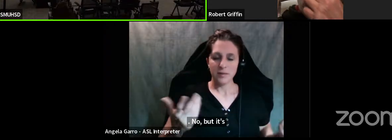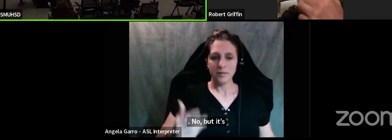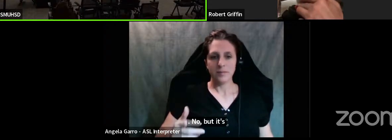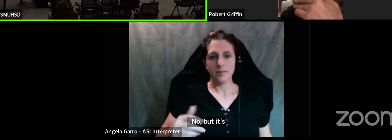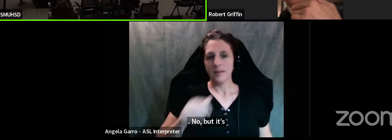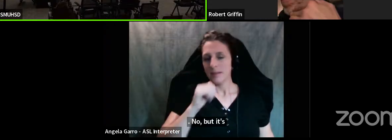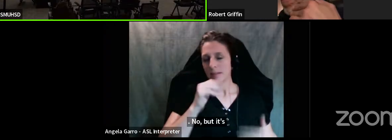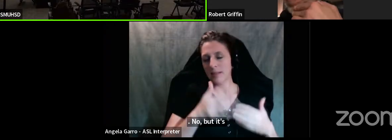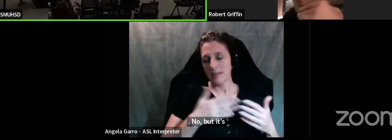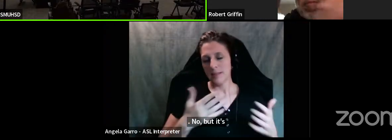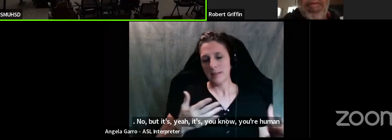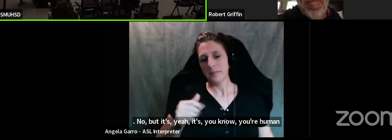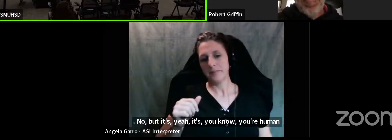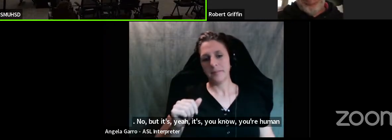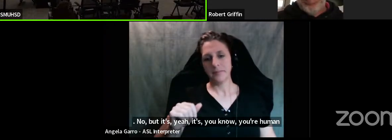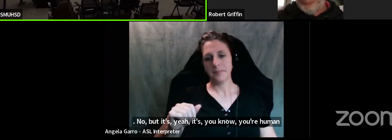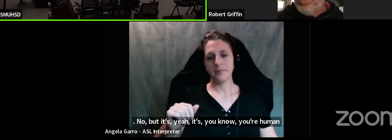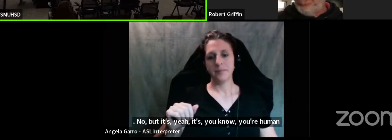not easy.